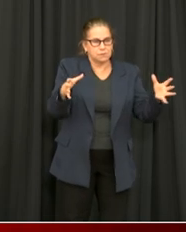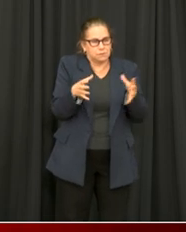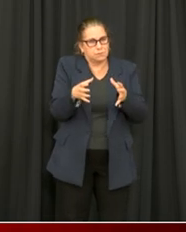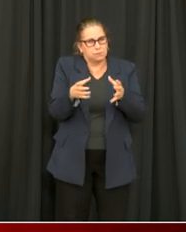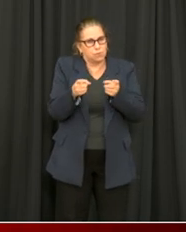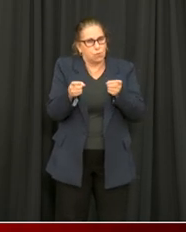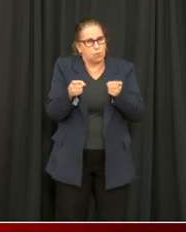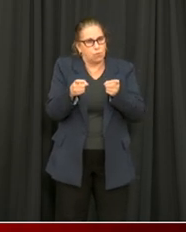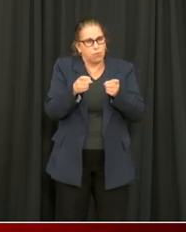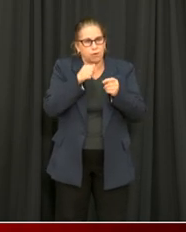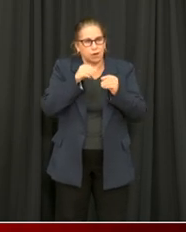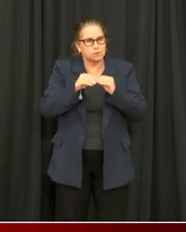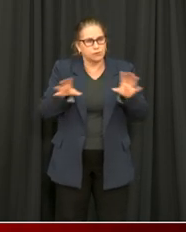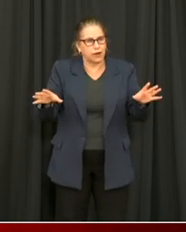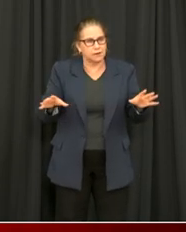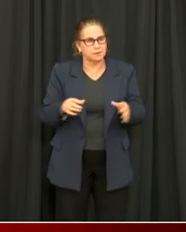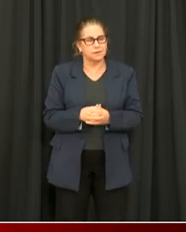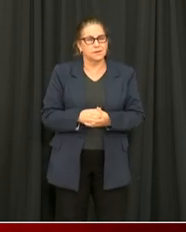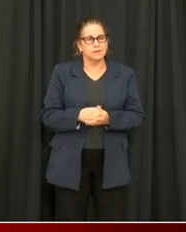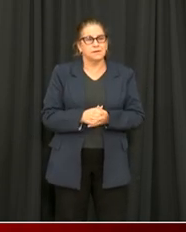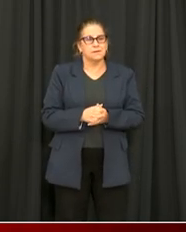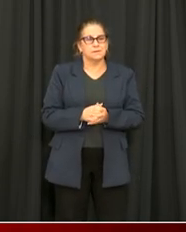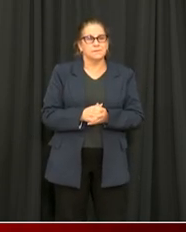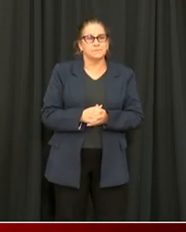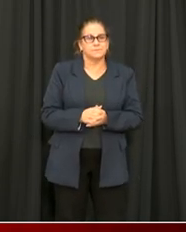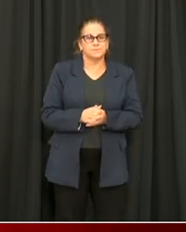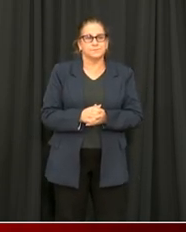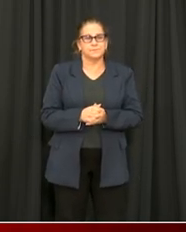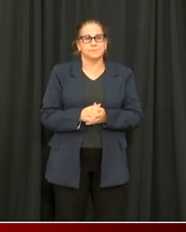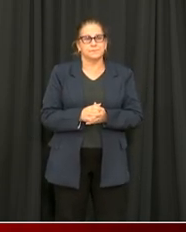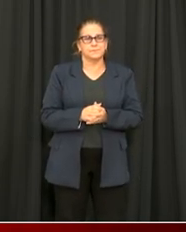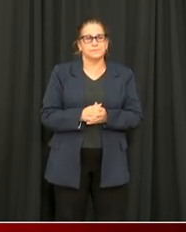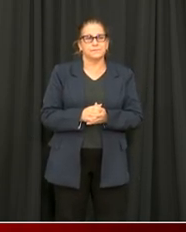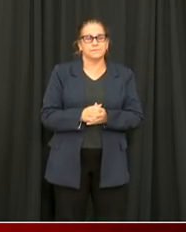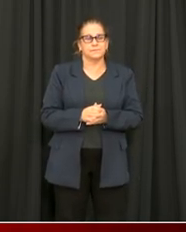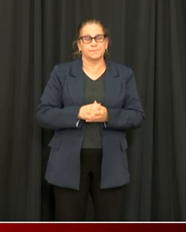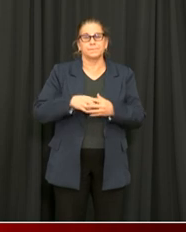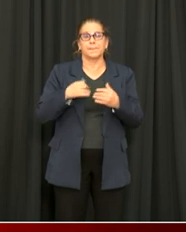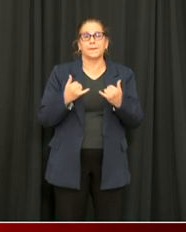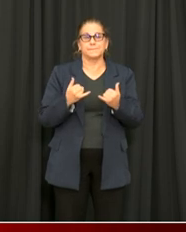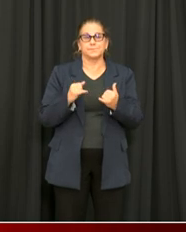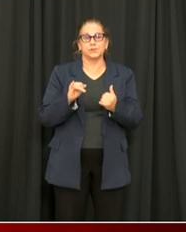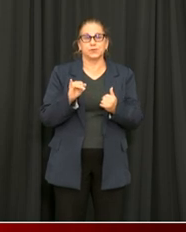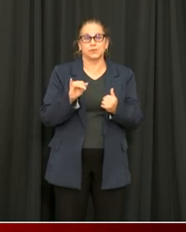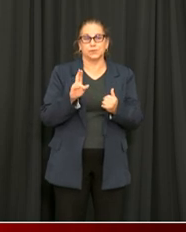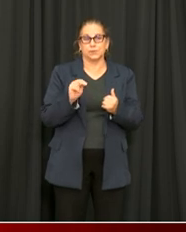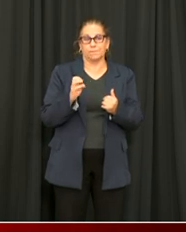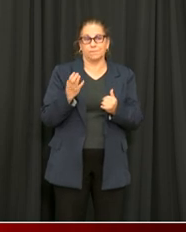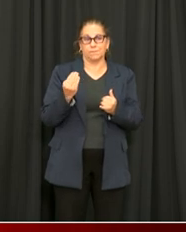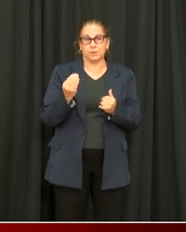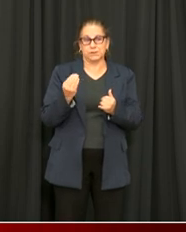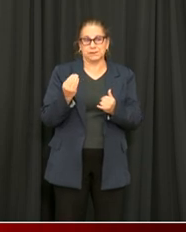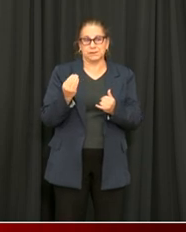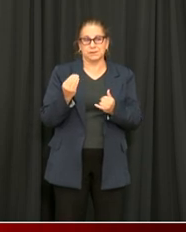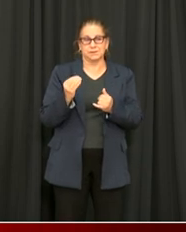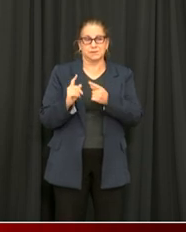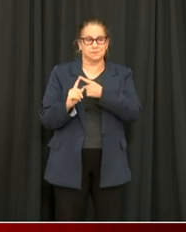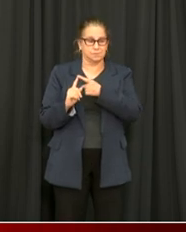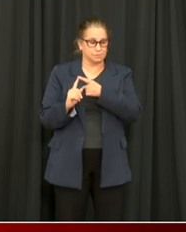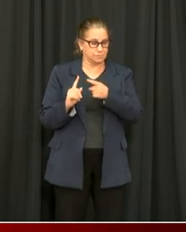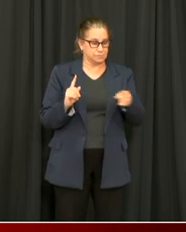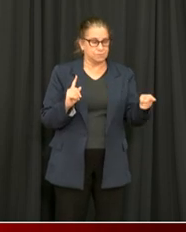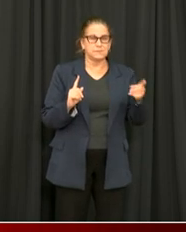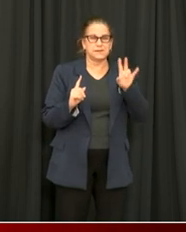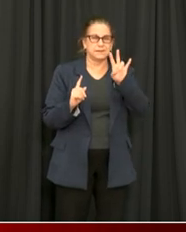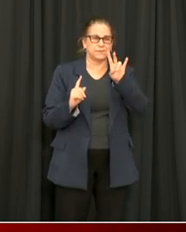a 7-day average through 6/14, and I'll ask Dr. Nesbitt to talk about our experience